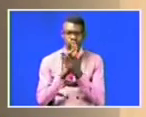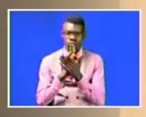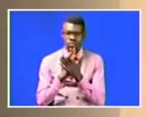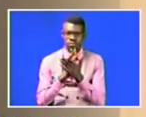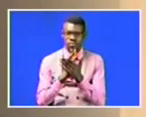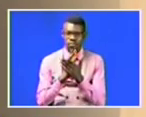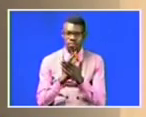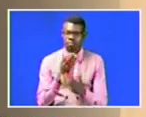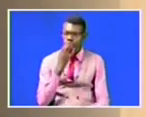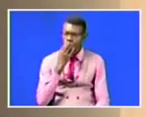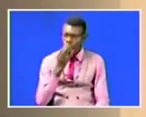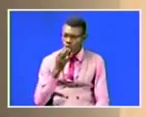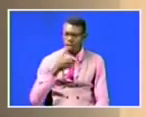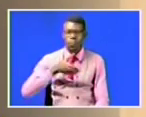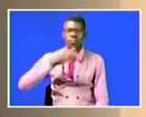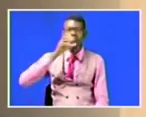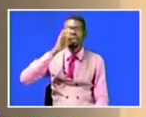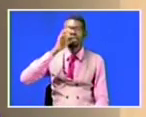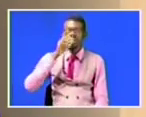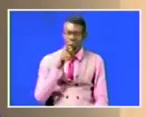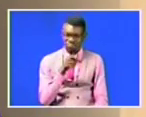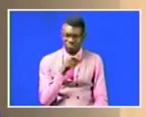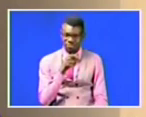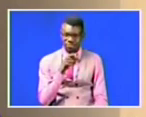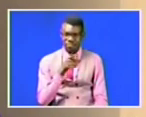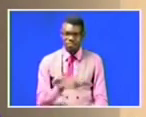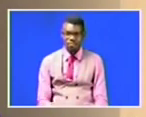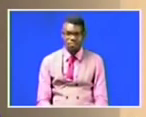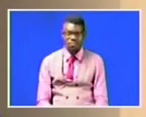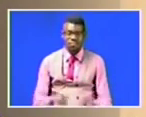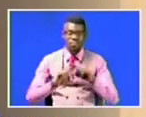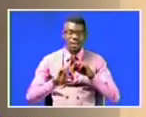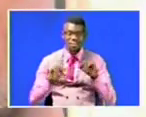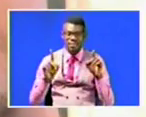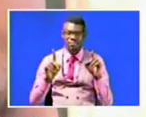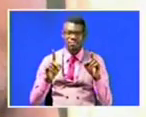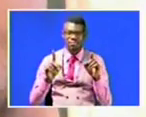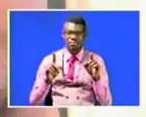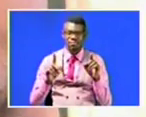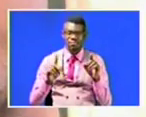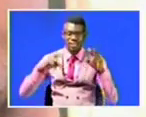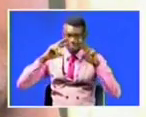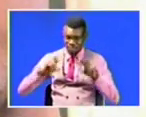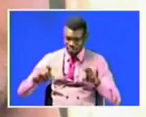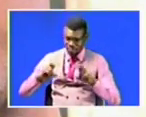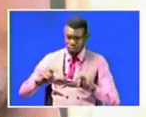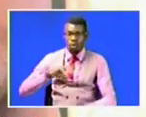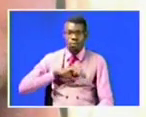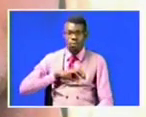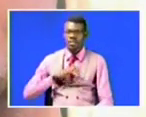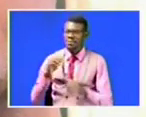hot drinks especially. But we have not done our own